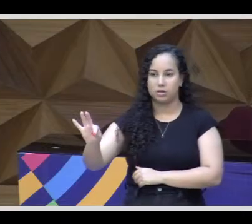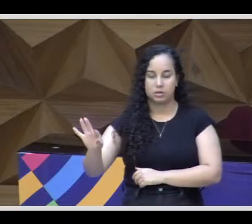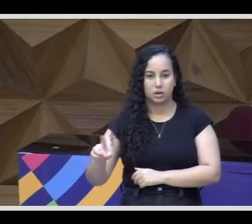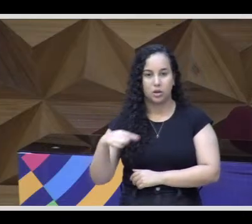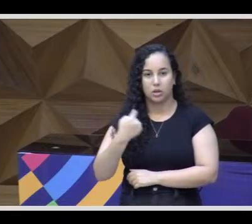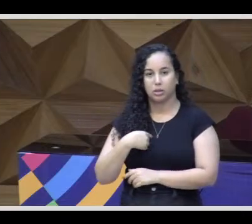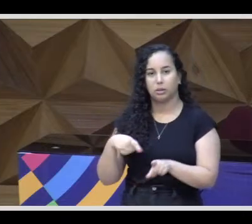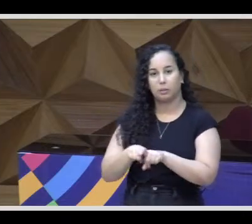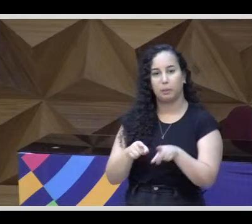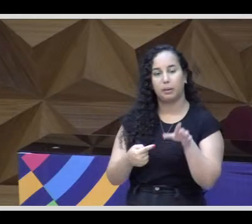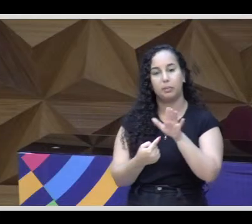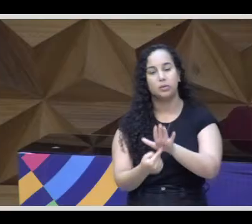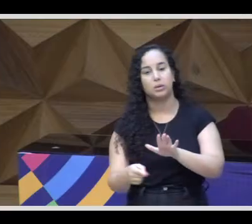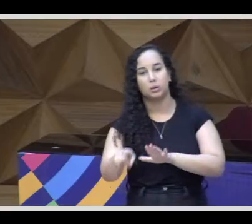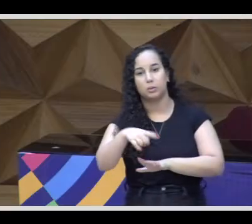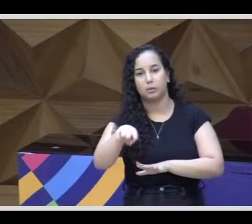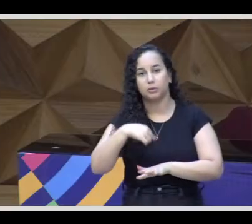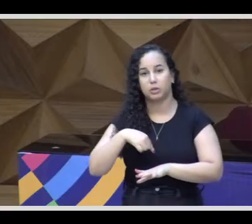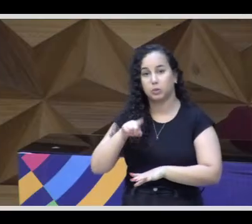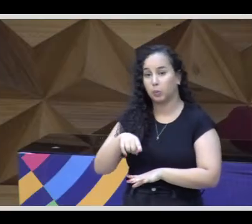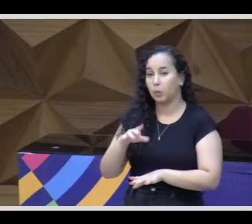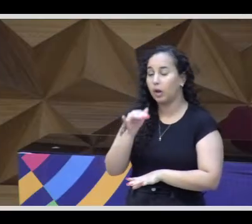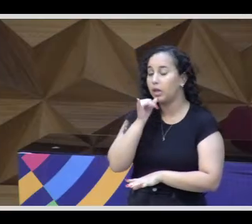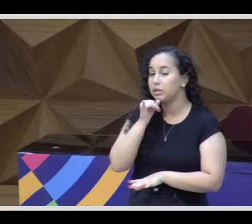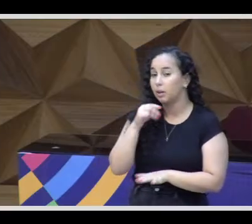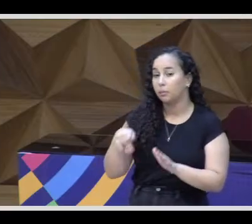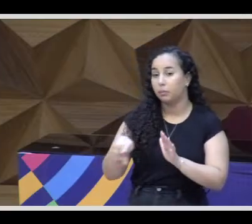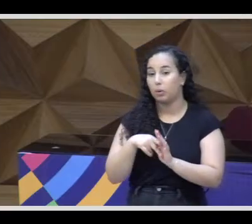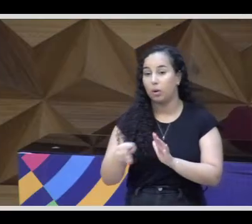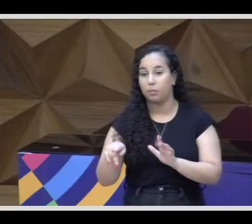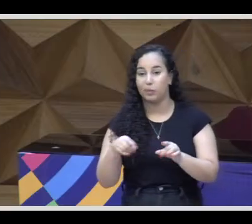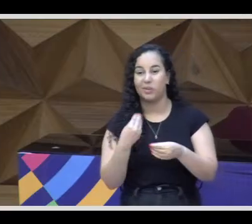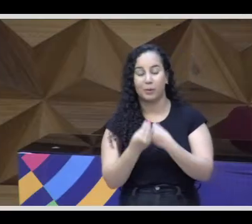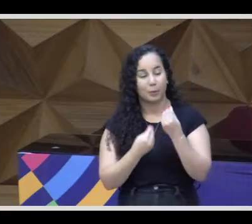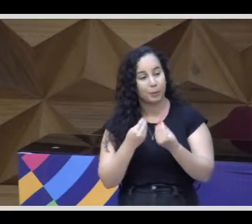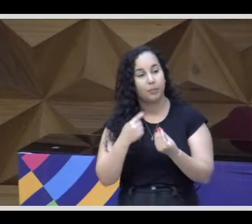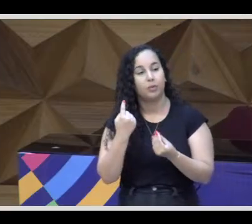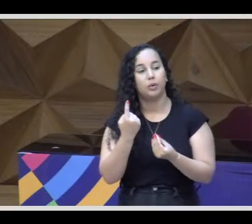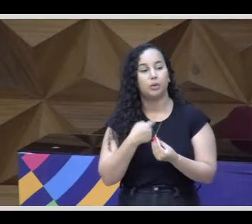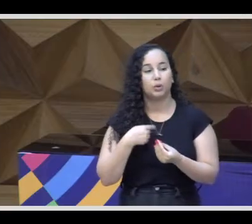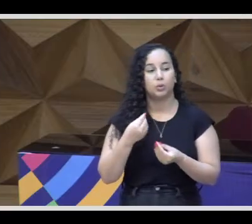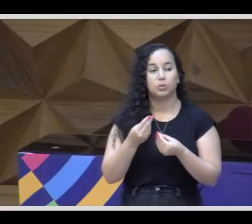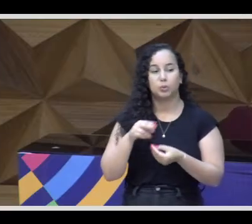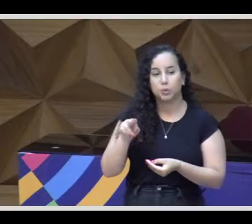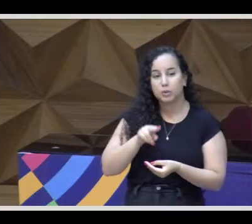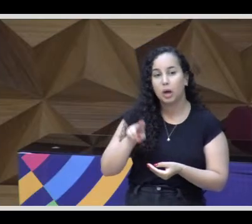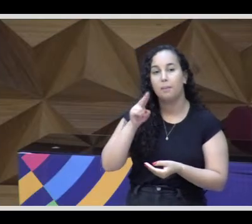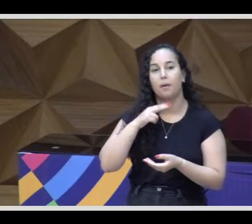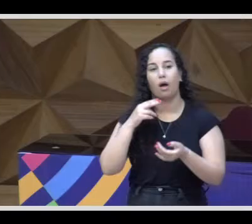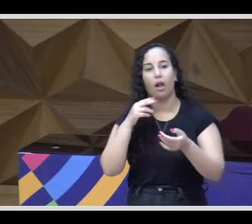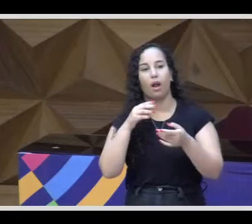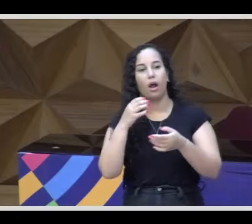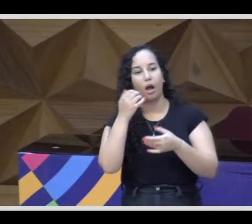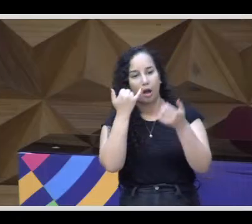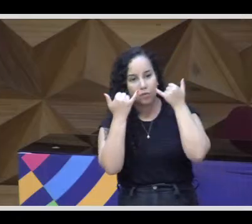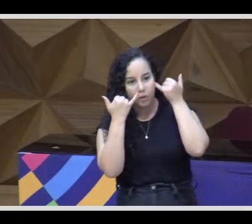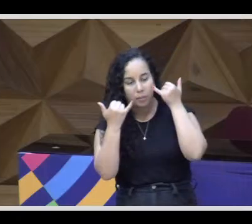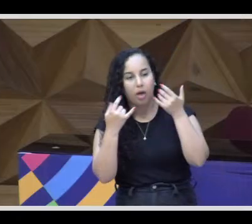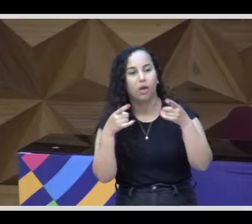you one specific example in which he used large data, machine learning,